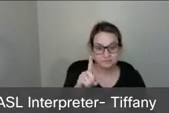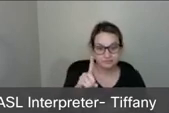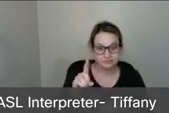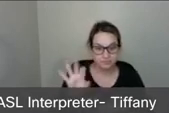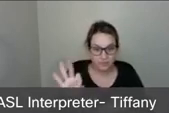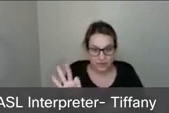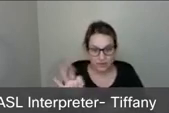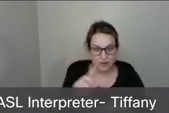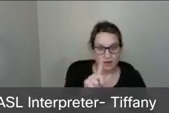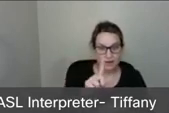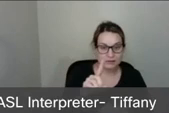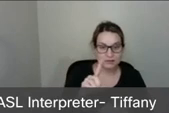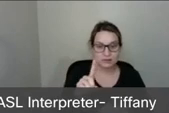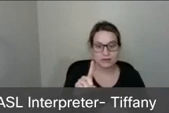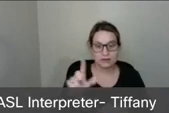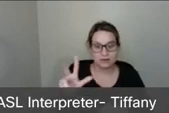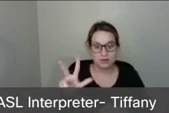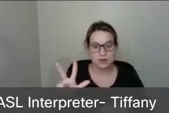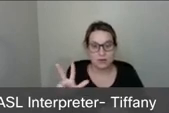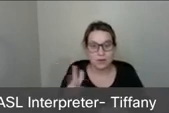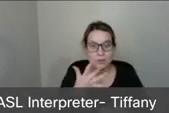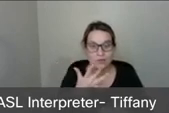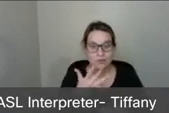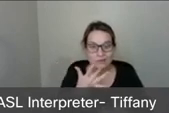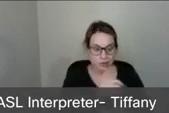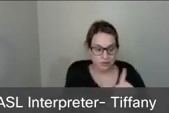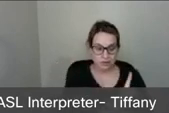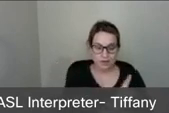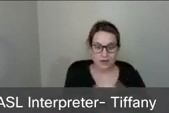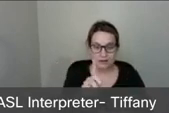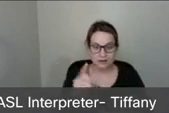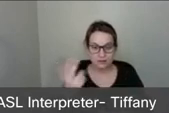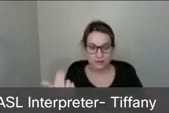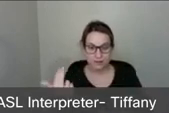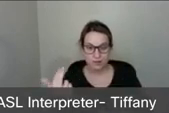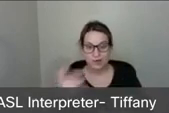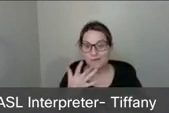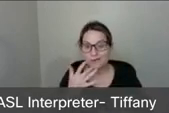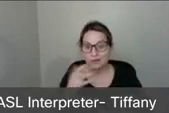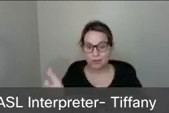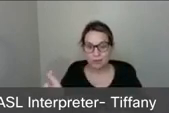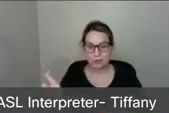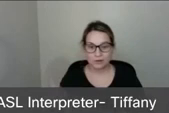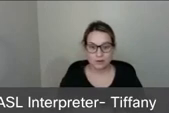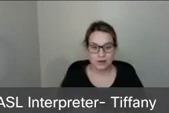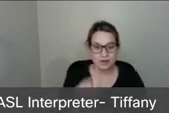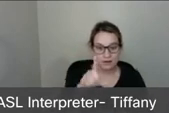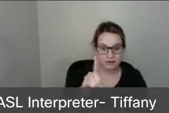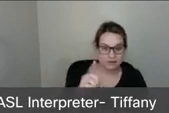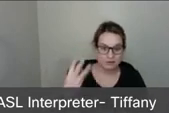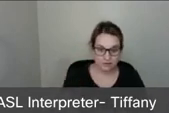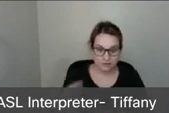and LD23 favor Democrats. LD13 favors Republicans. LD16